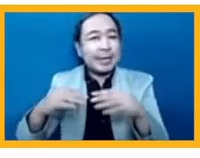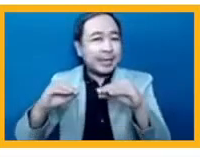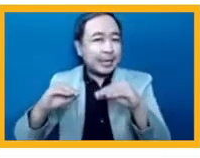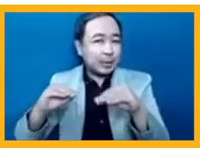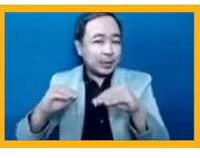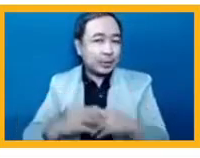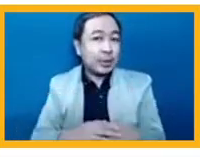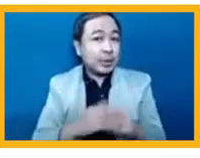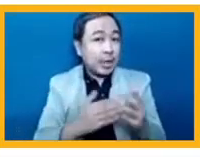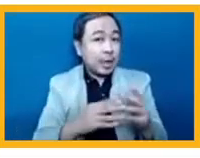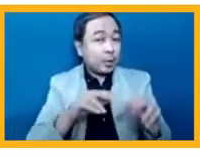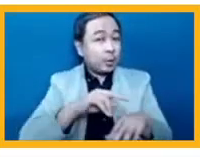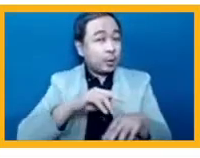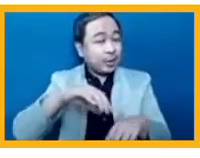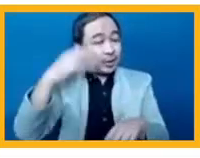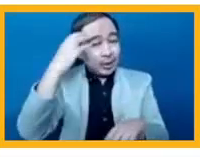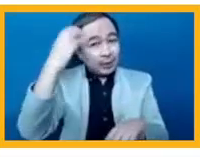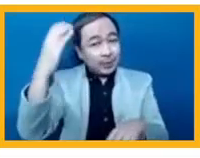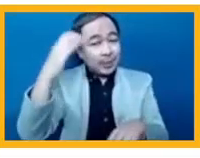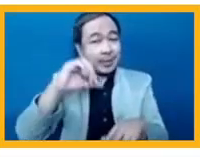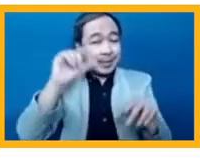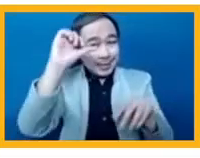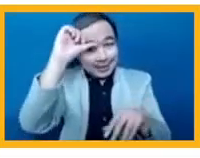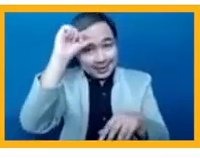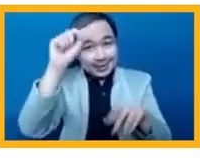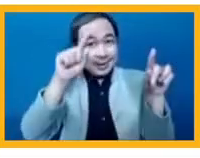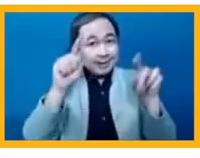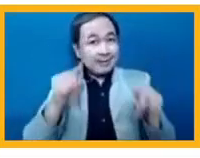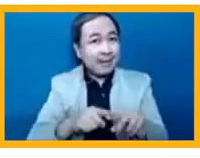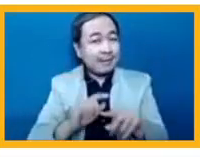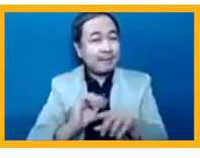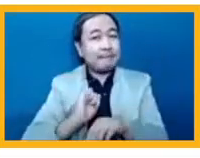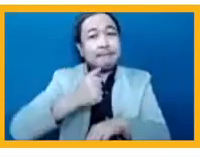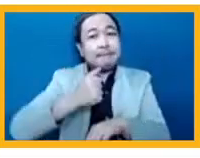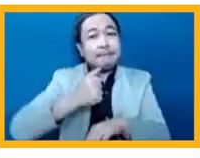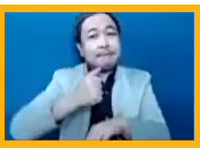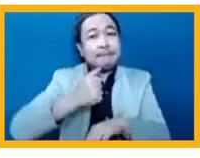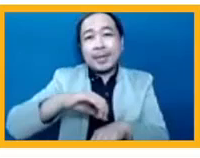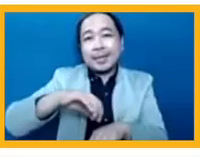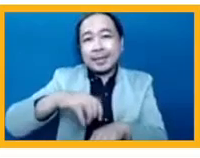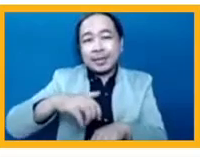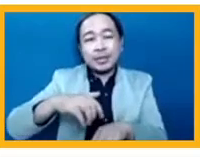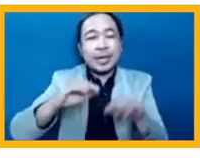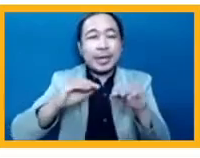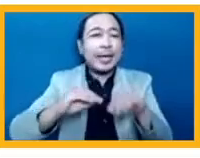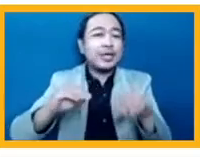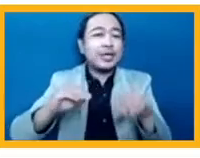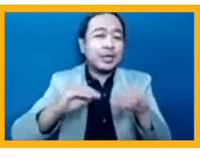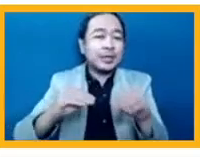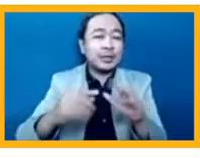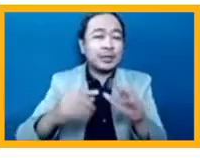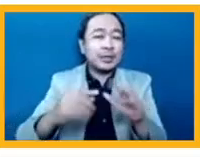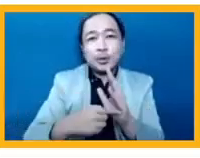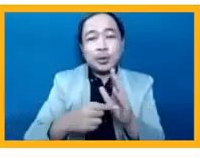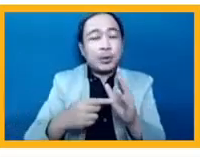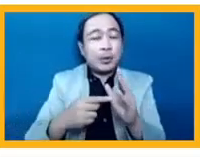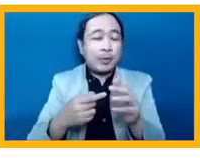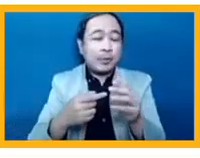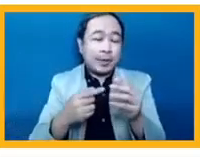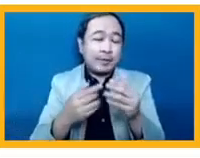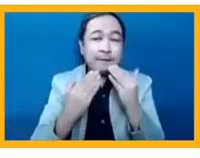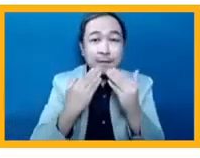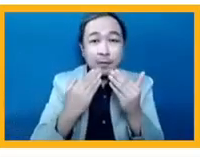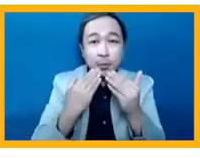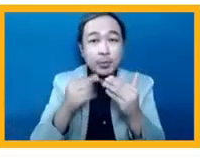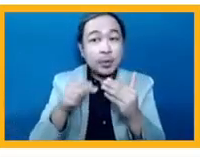of 2020, has called for the creation of the National Education Technology Forum, or NETF, an apex organization